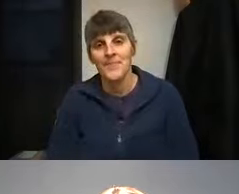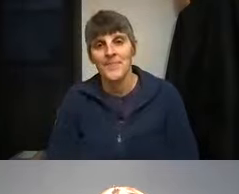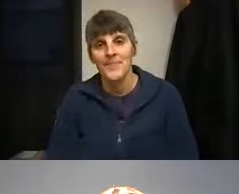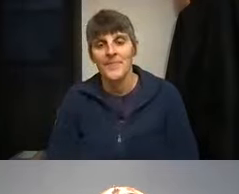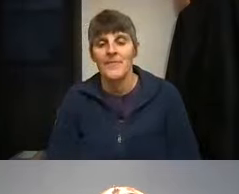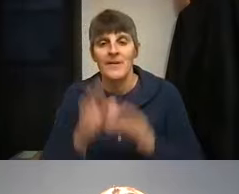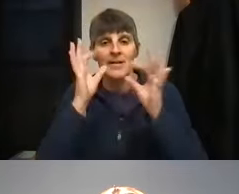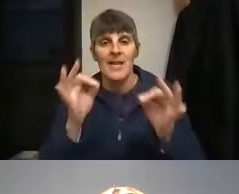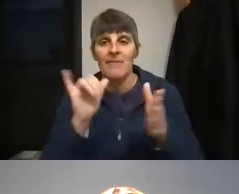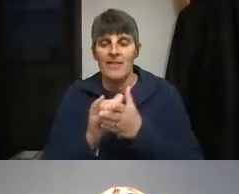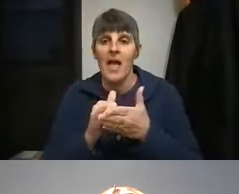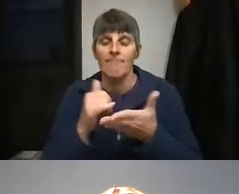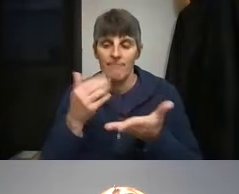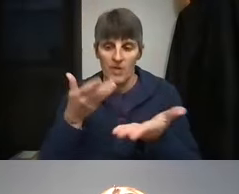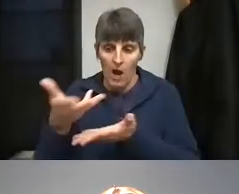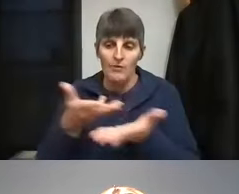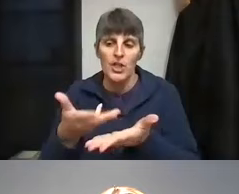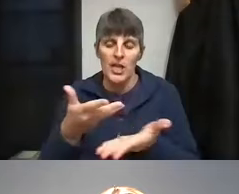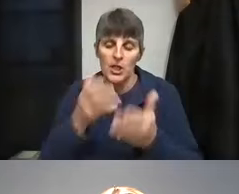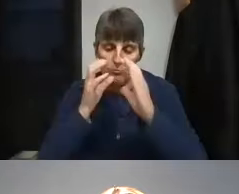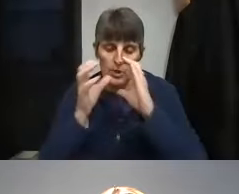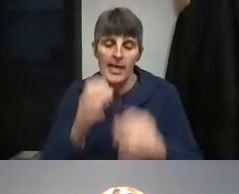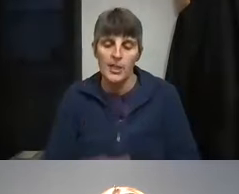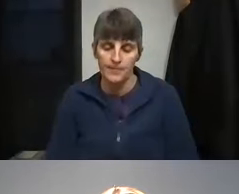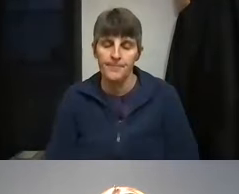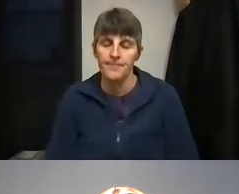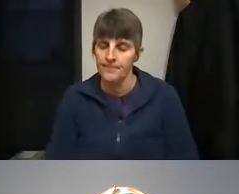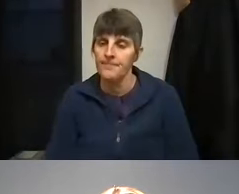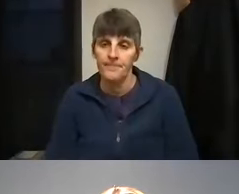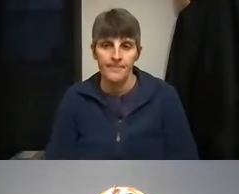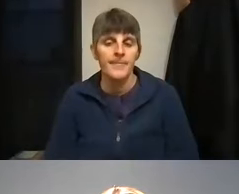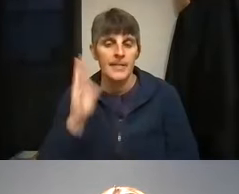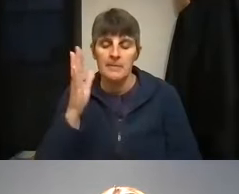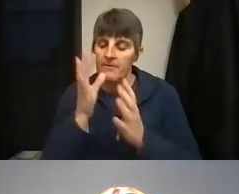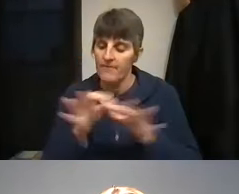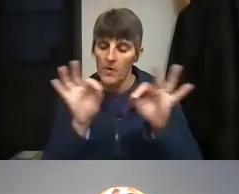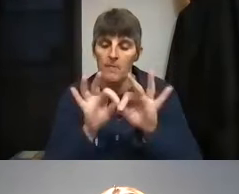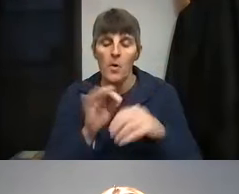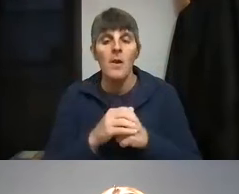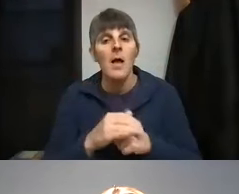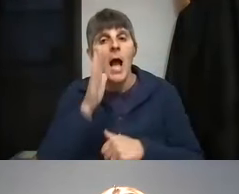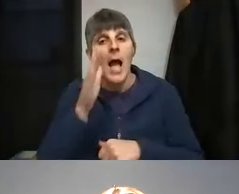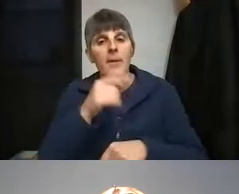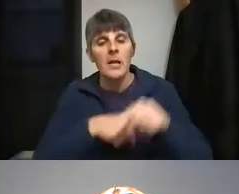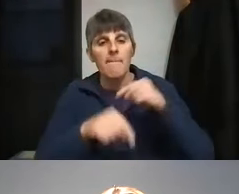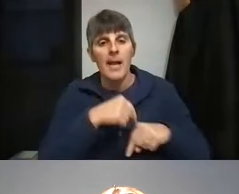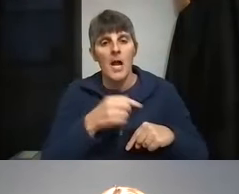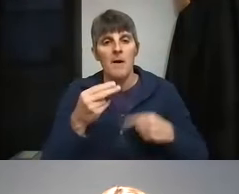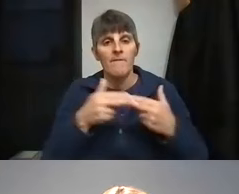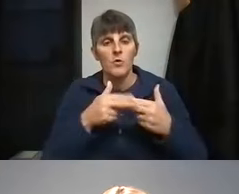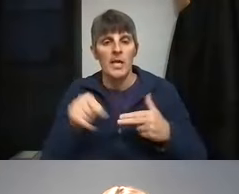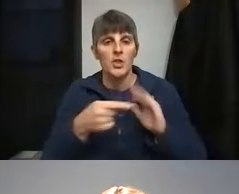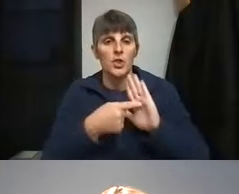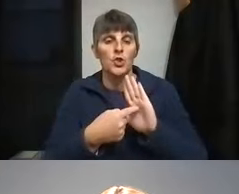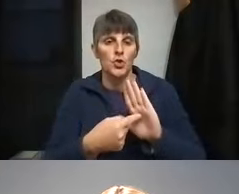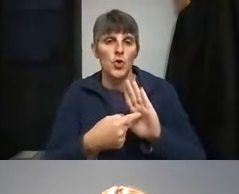Definitely that conversation, communication it seems extremely important. I'm going to back up just a few slides just to